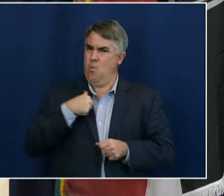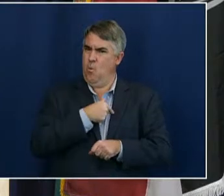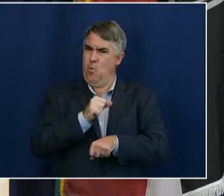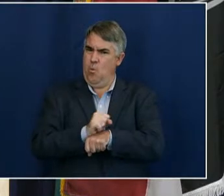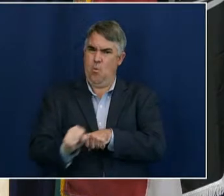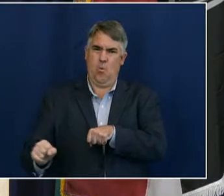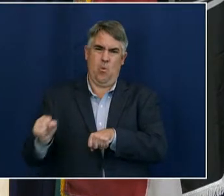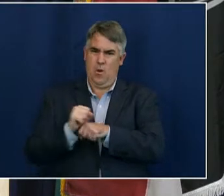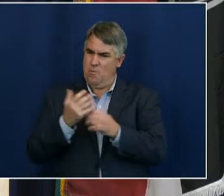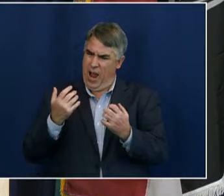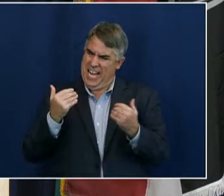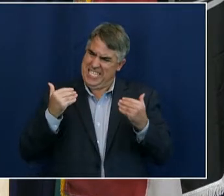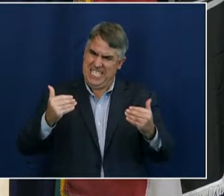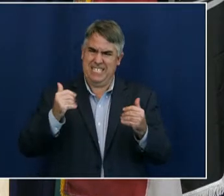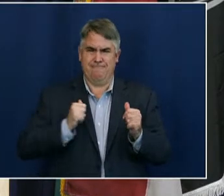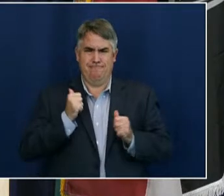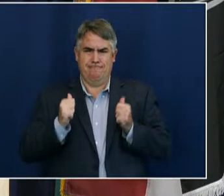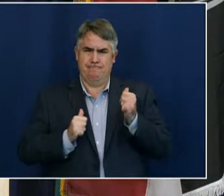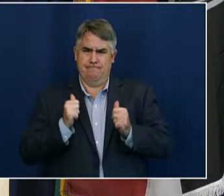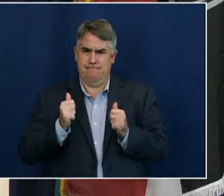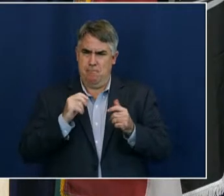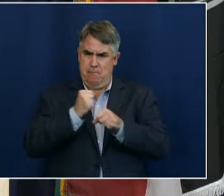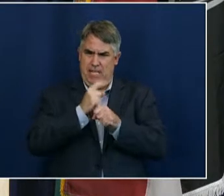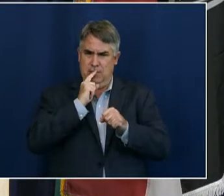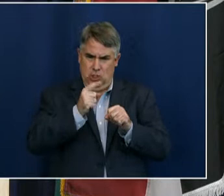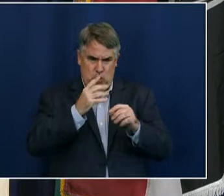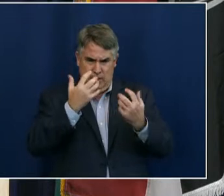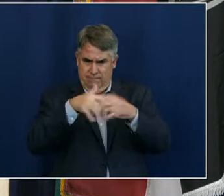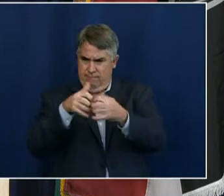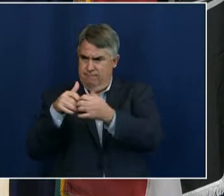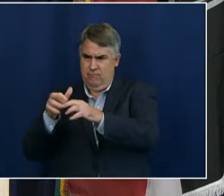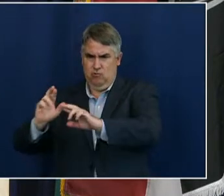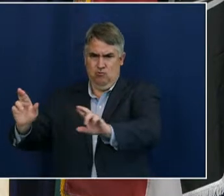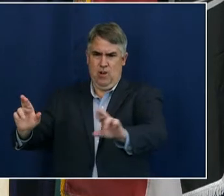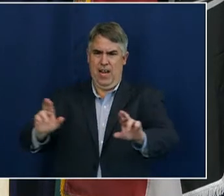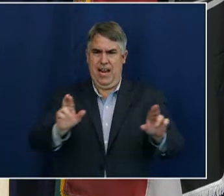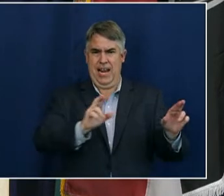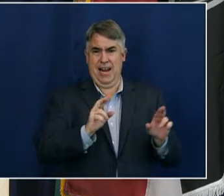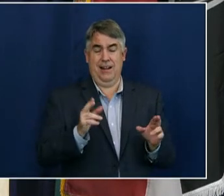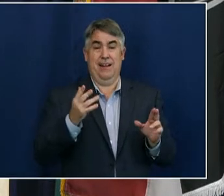robust network with the hope that they keep coming, but we just don't know at this point.